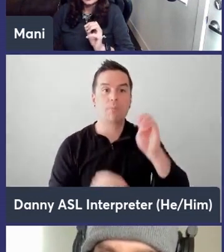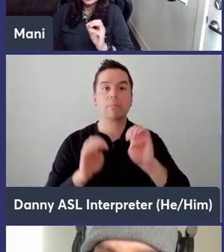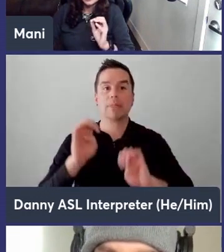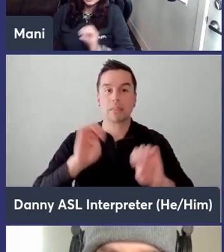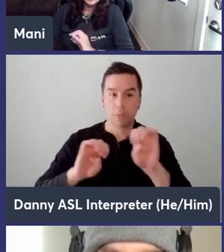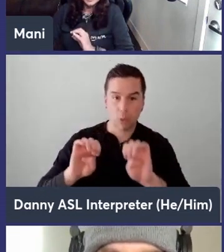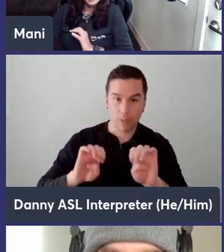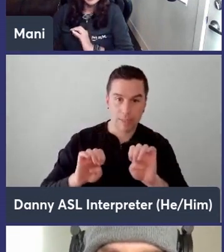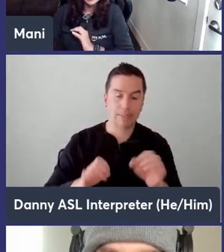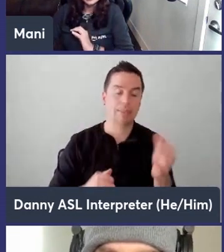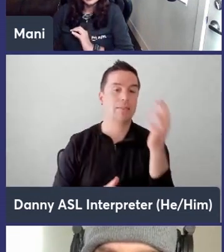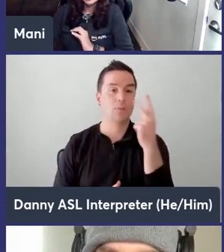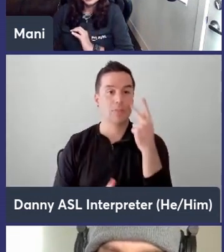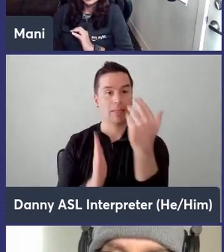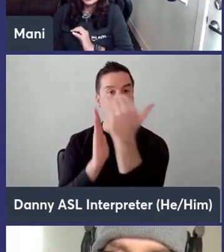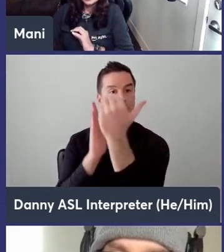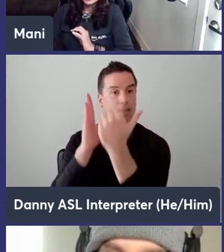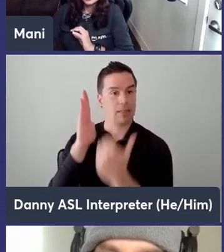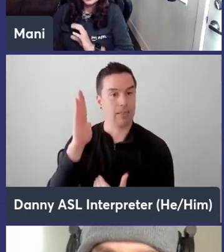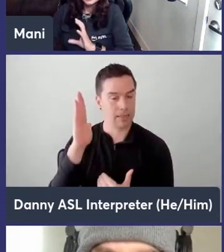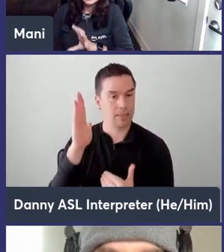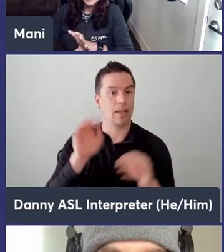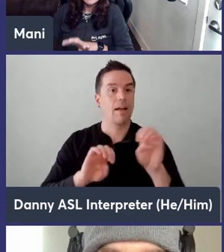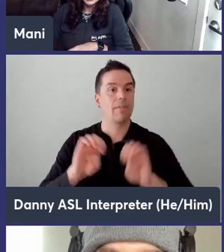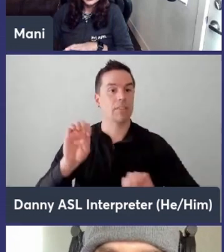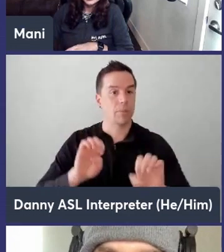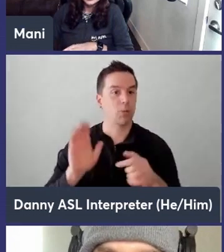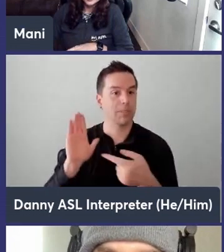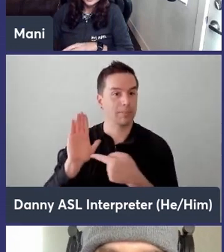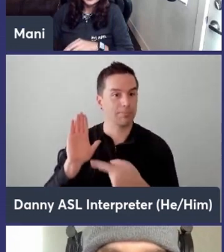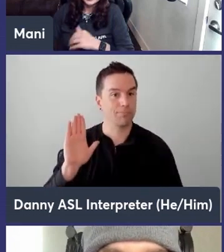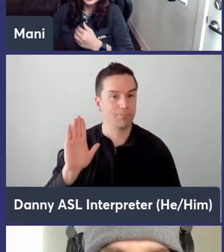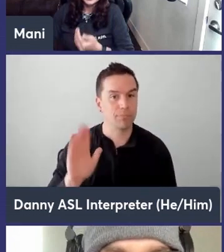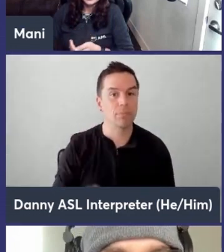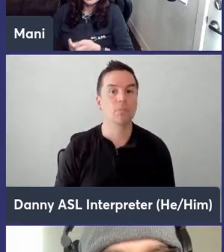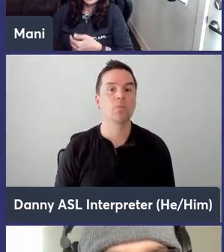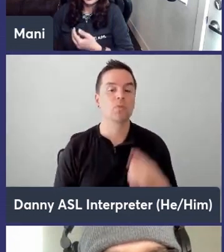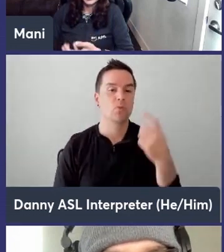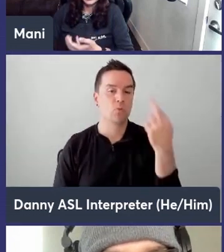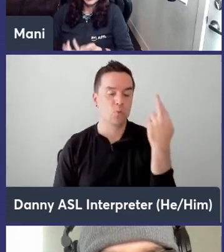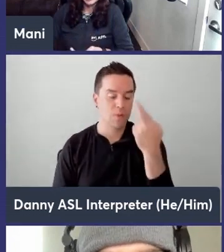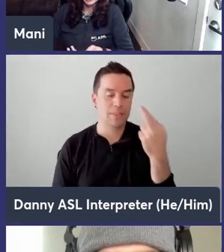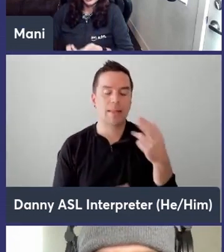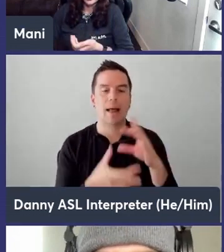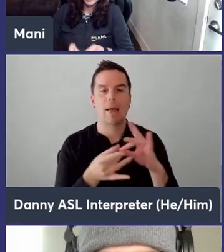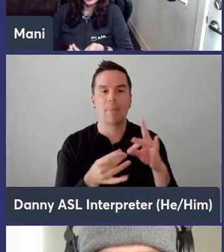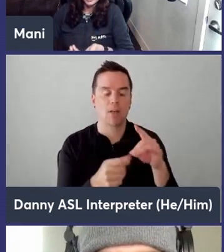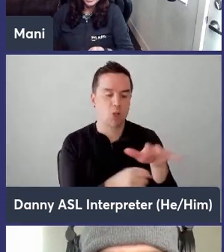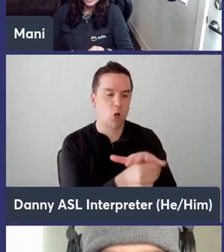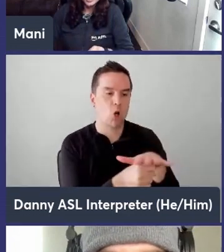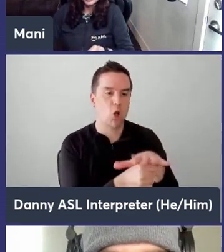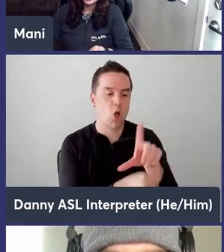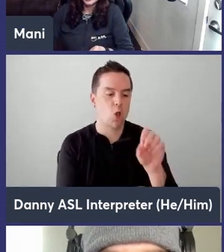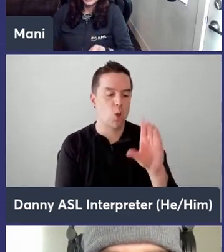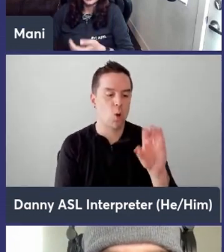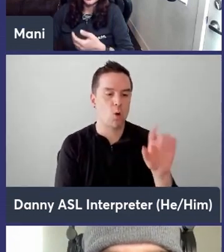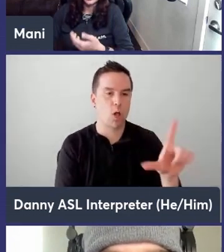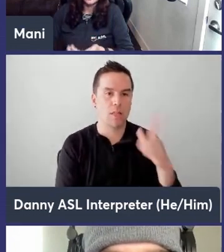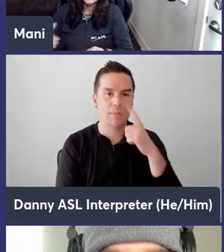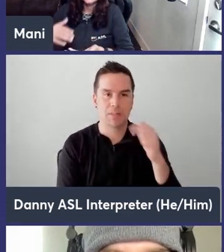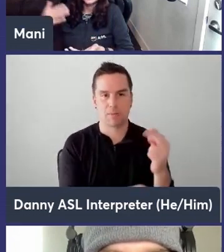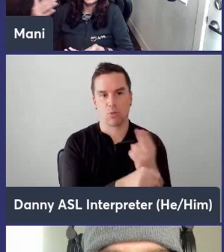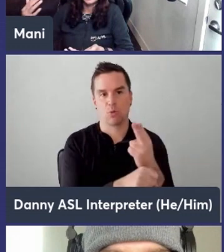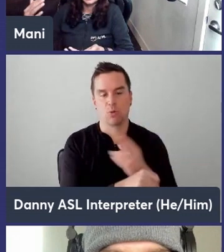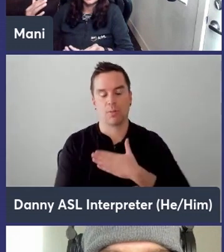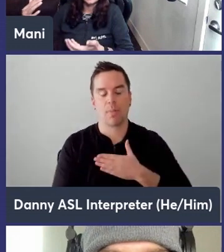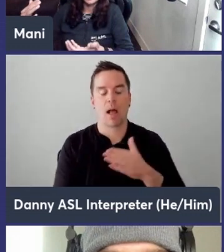see a list of experiments. So the reason I've mentioned this local, because I was doing experimentation on my local notebook. You can also